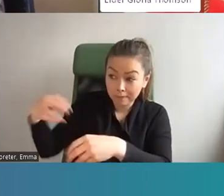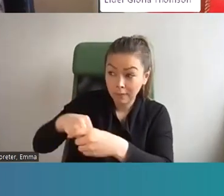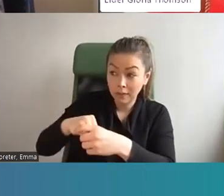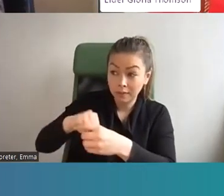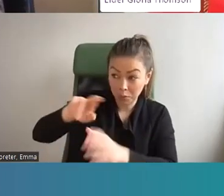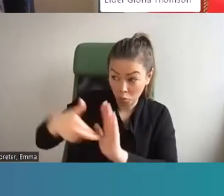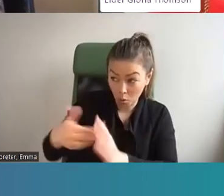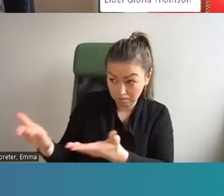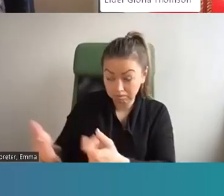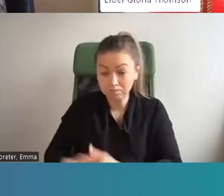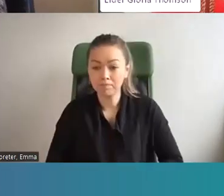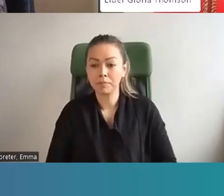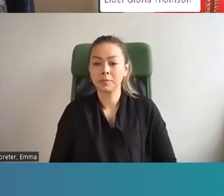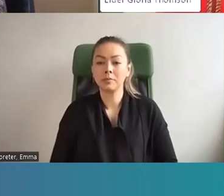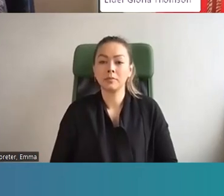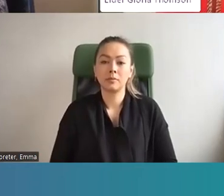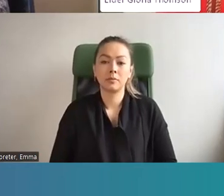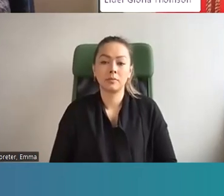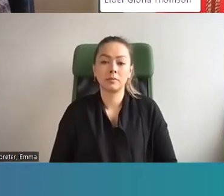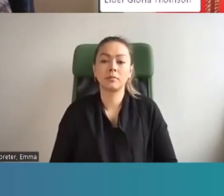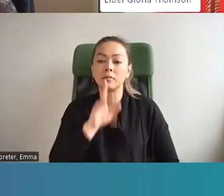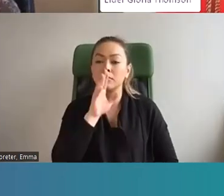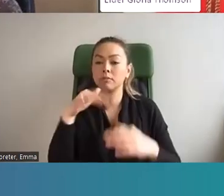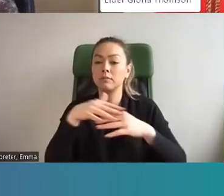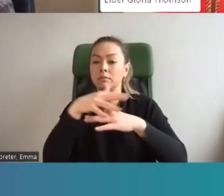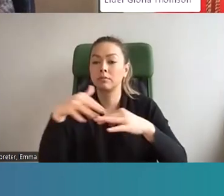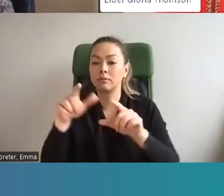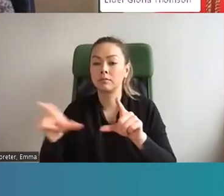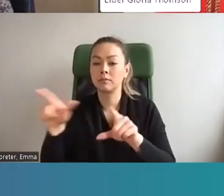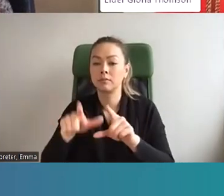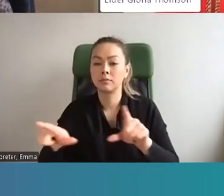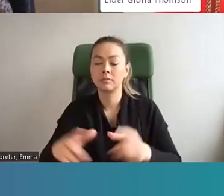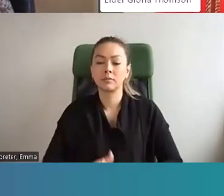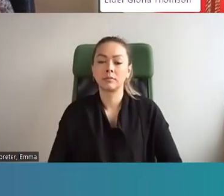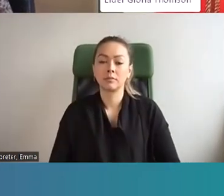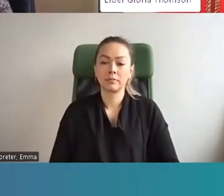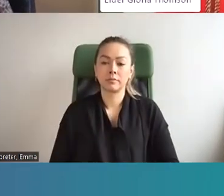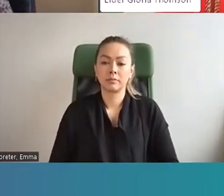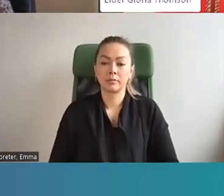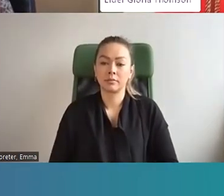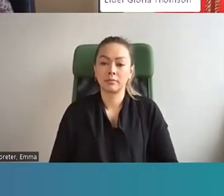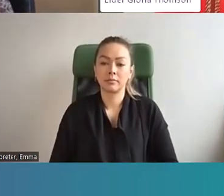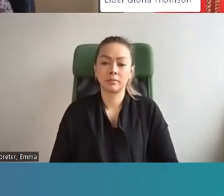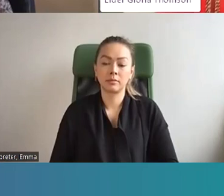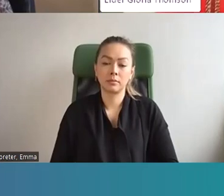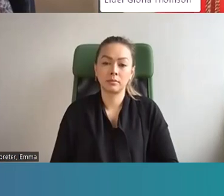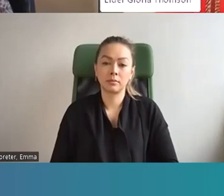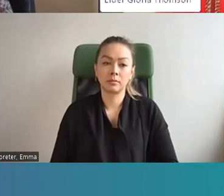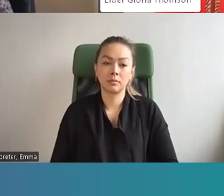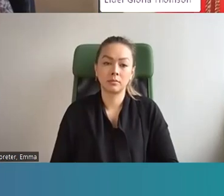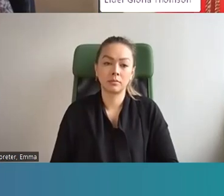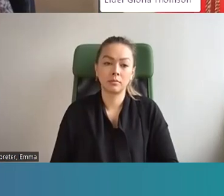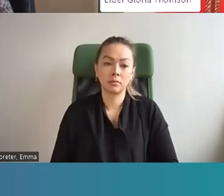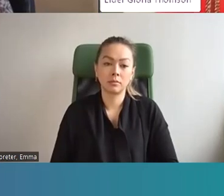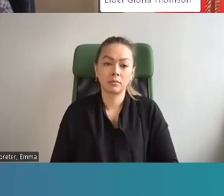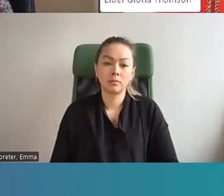Okay, got to know any center, I got a gate one, skinner g, cannot on your knee, I got to